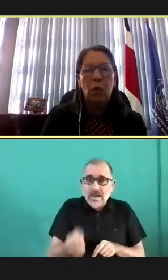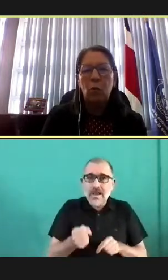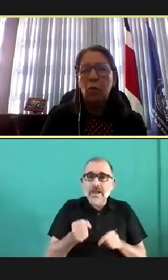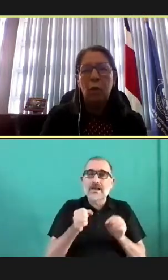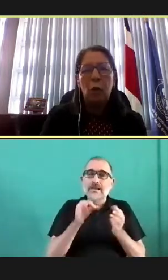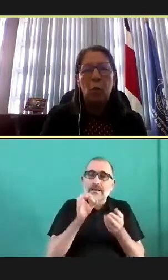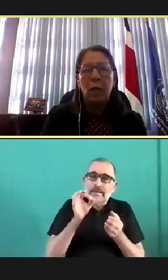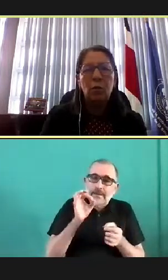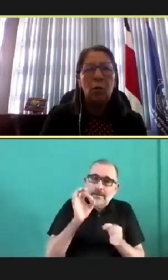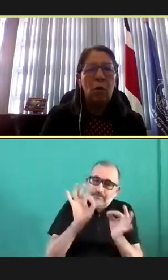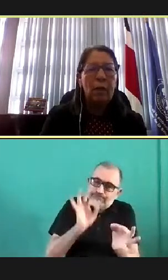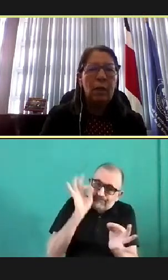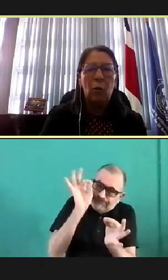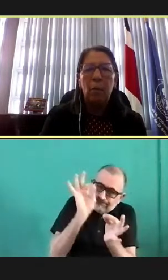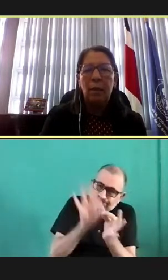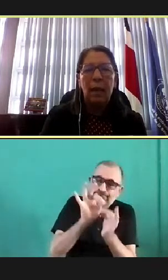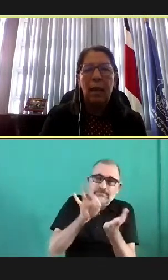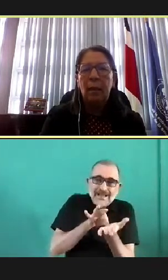target